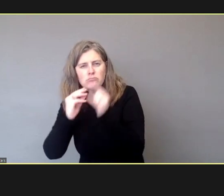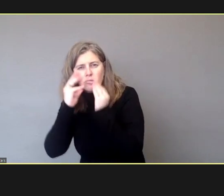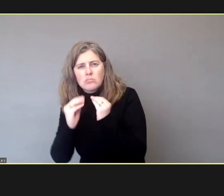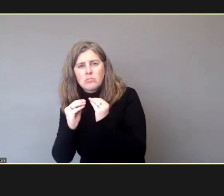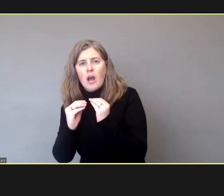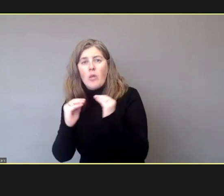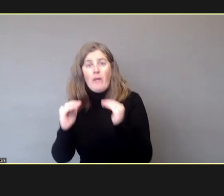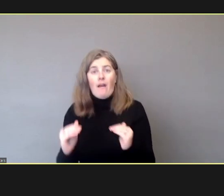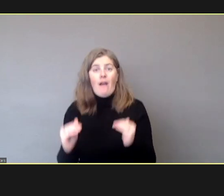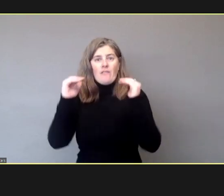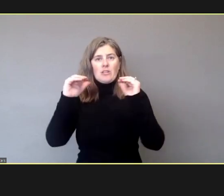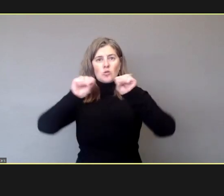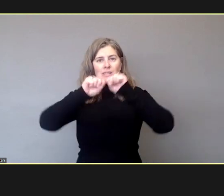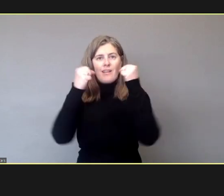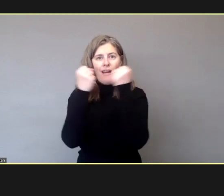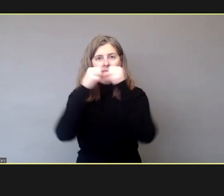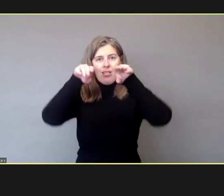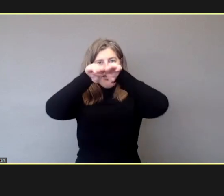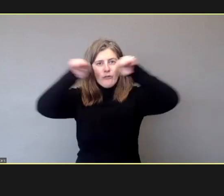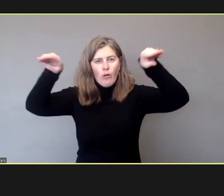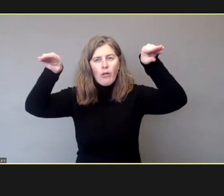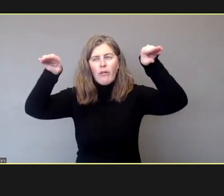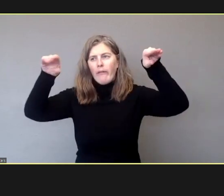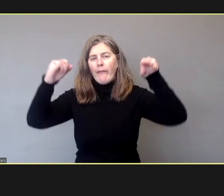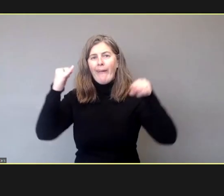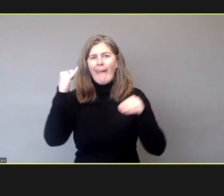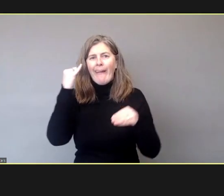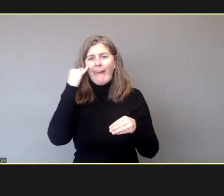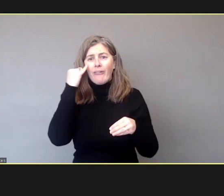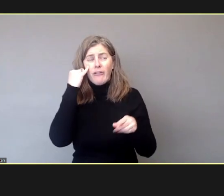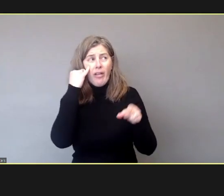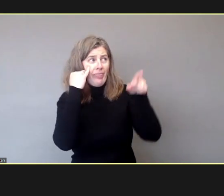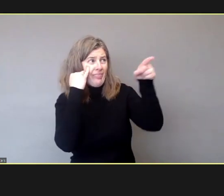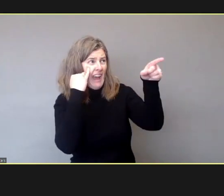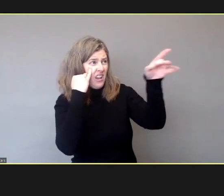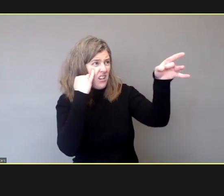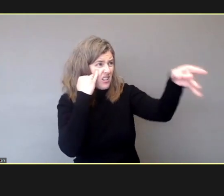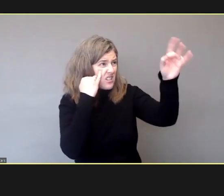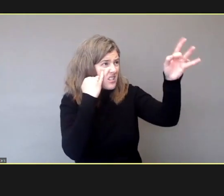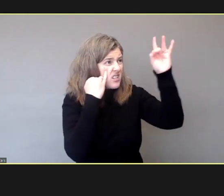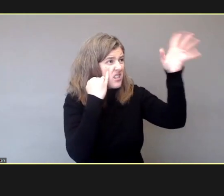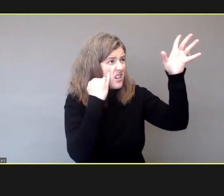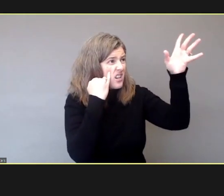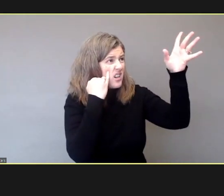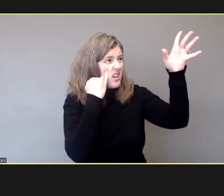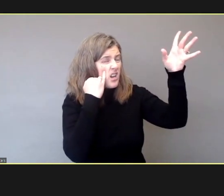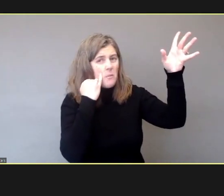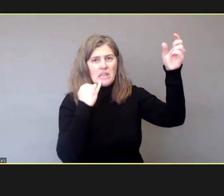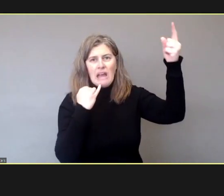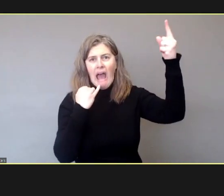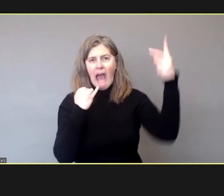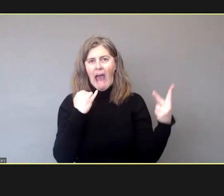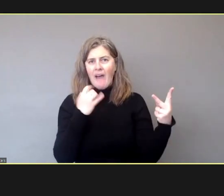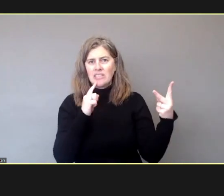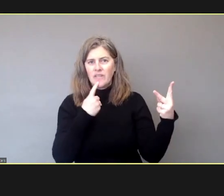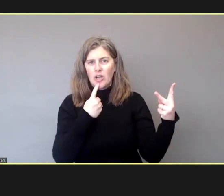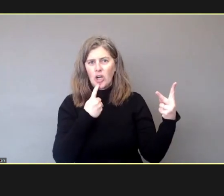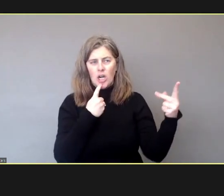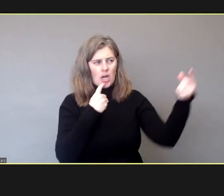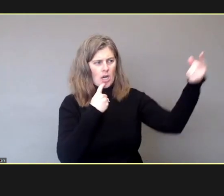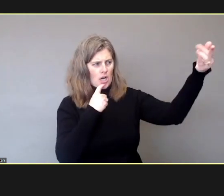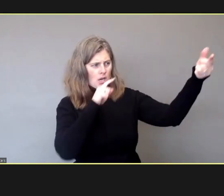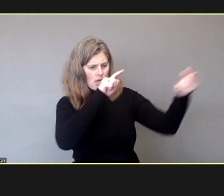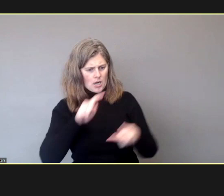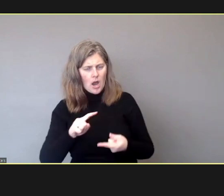societal level, because if something is half as bad, but you have 3 times as much of it, that's 50%